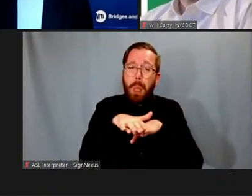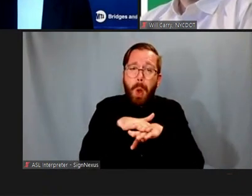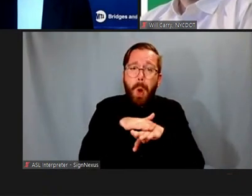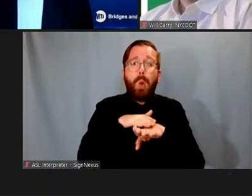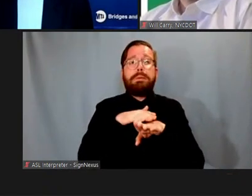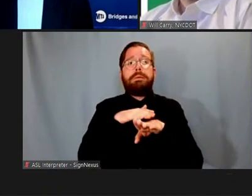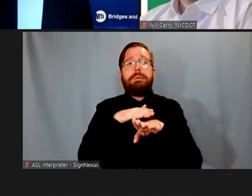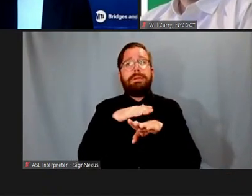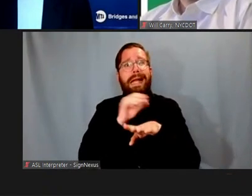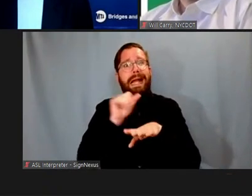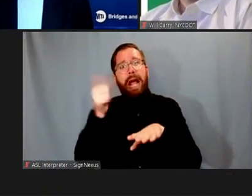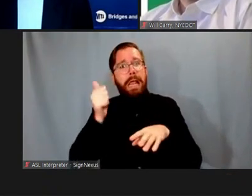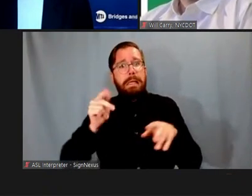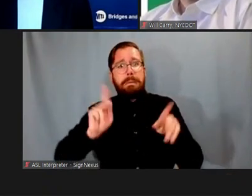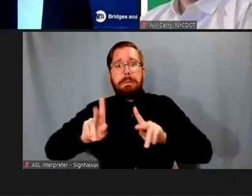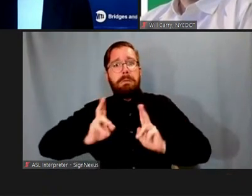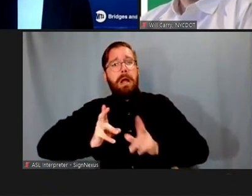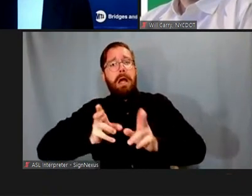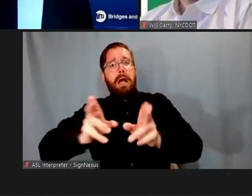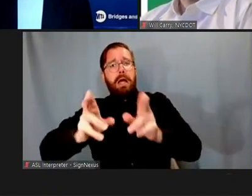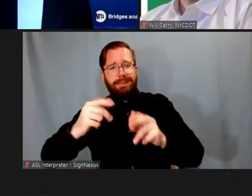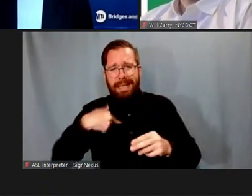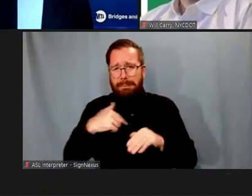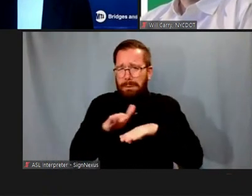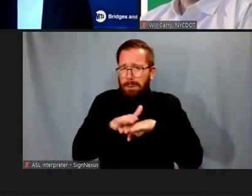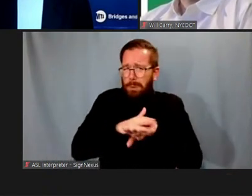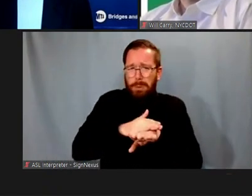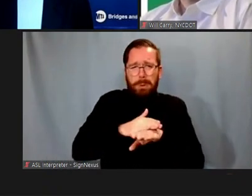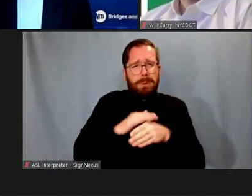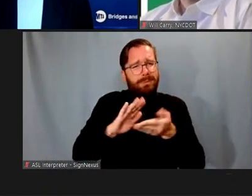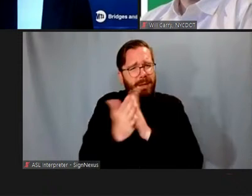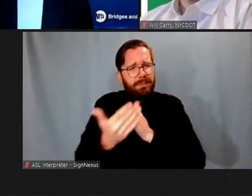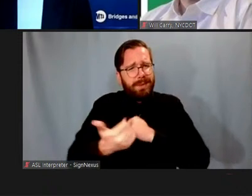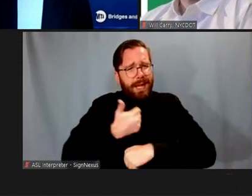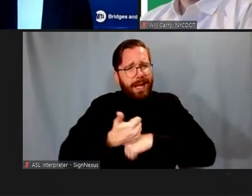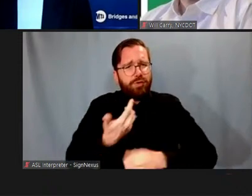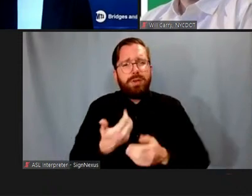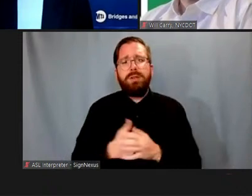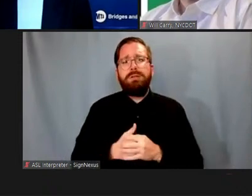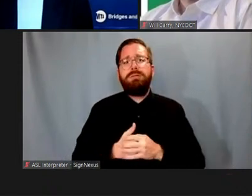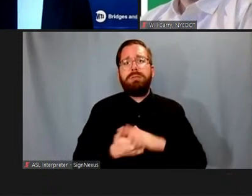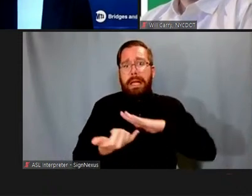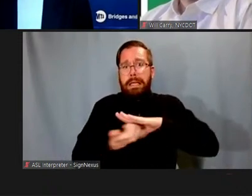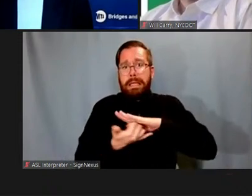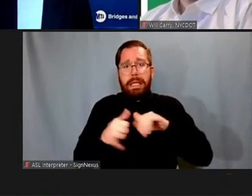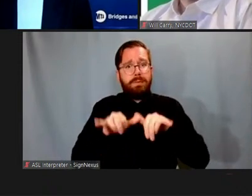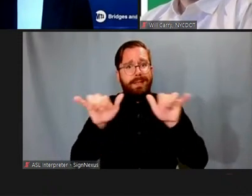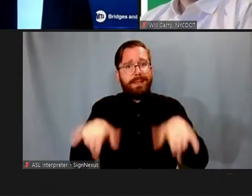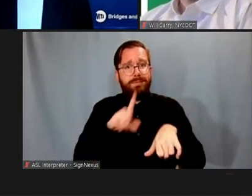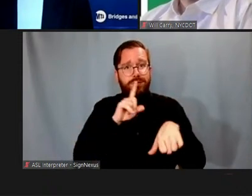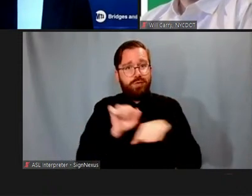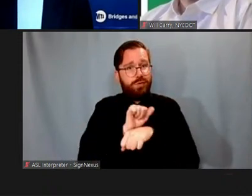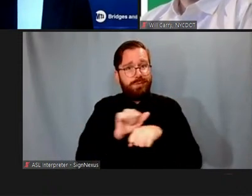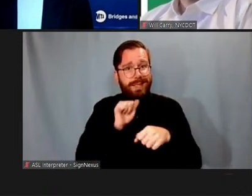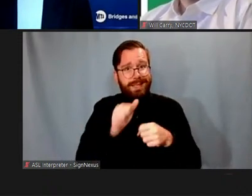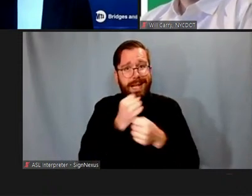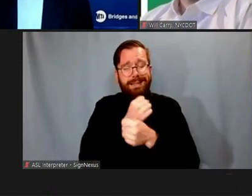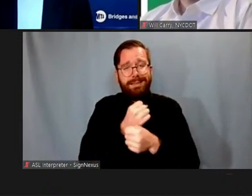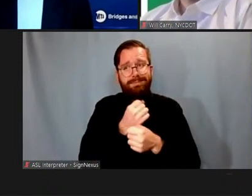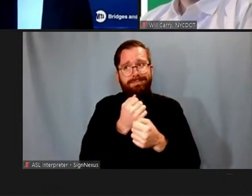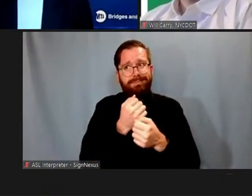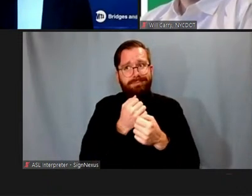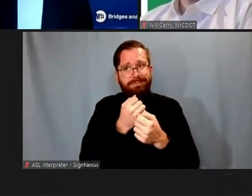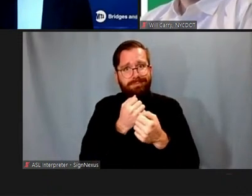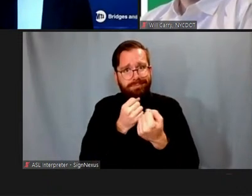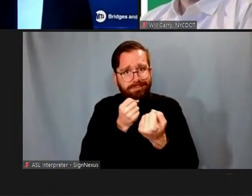dangerous and so our our subway system is really not set up for anyone who can't